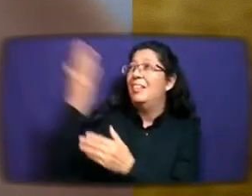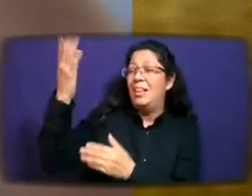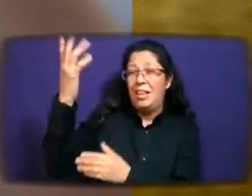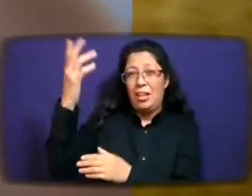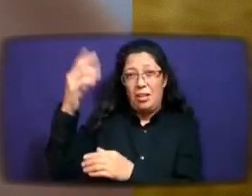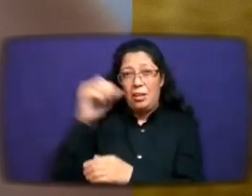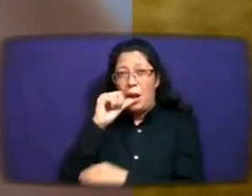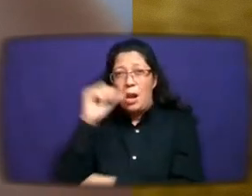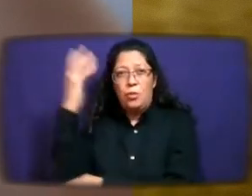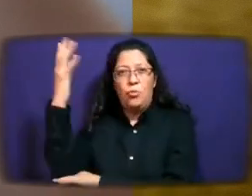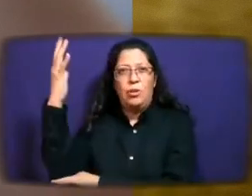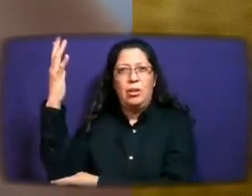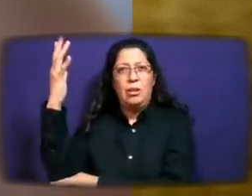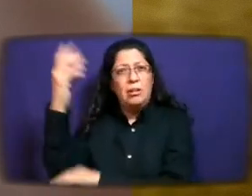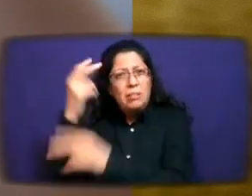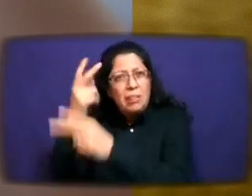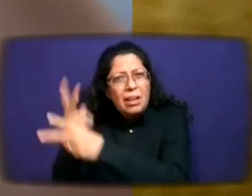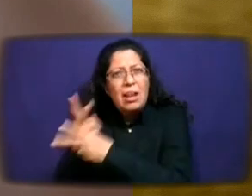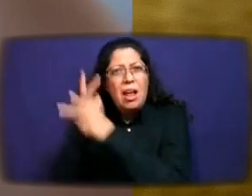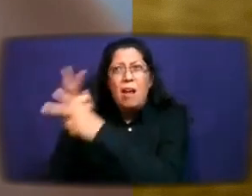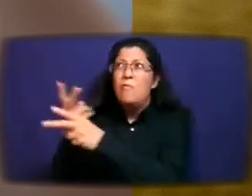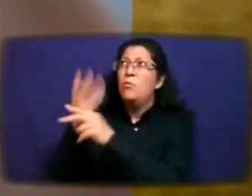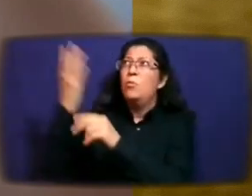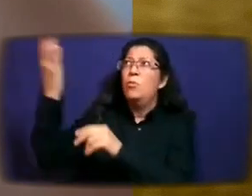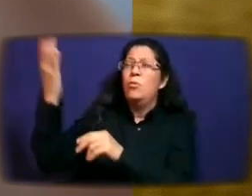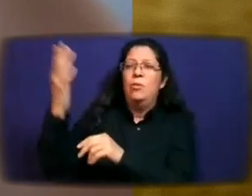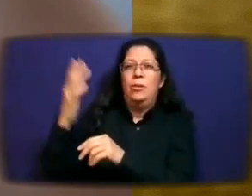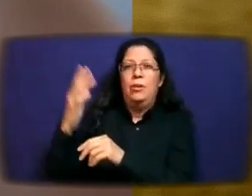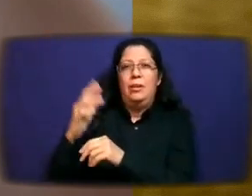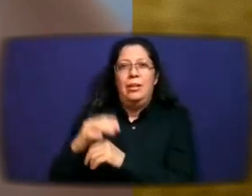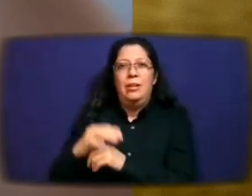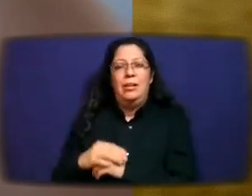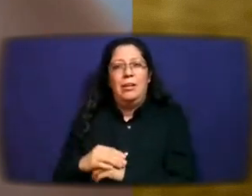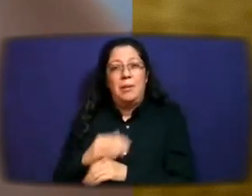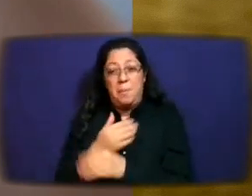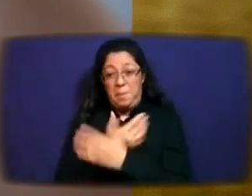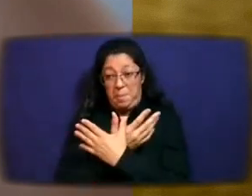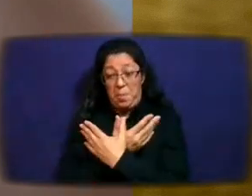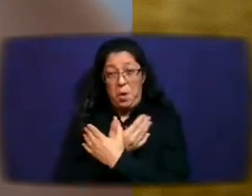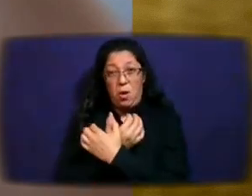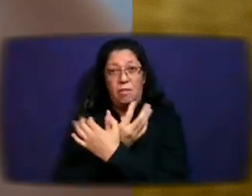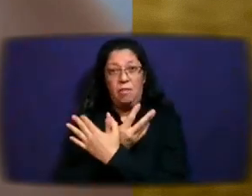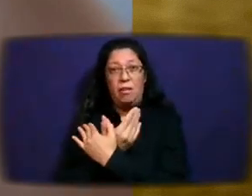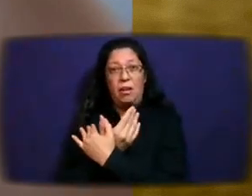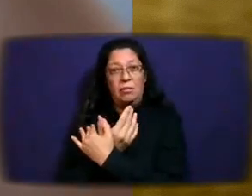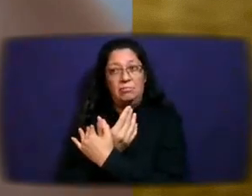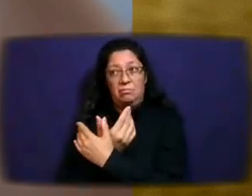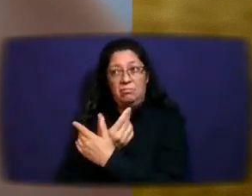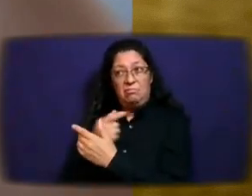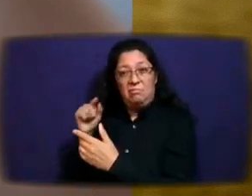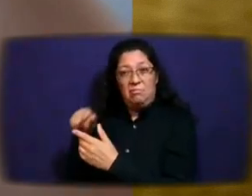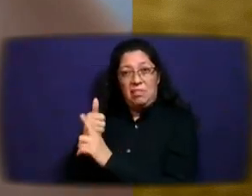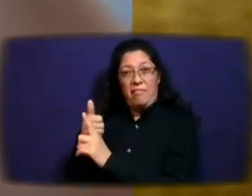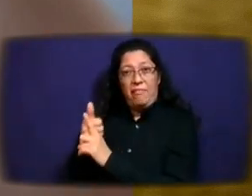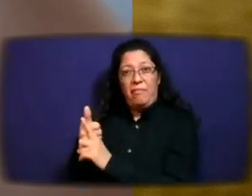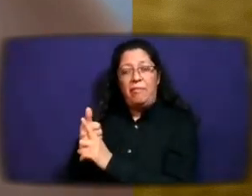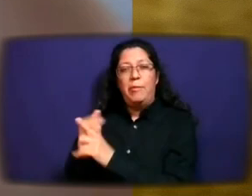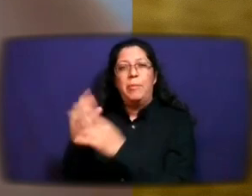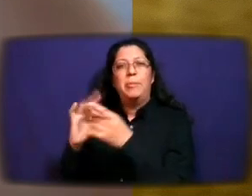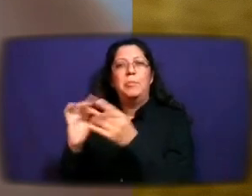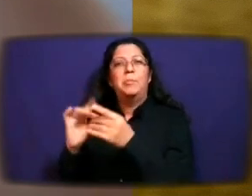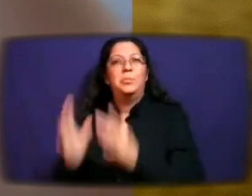tree. Take care of her. The butterfly is a messenger.